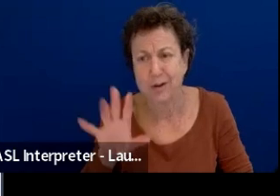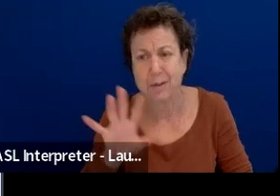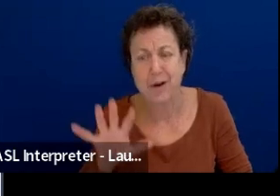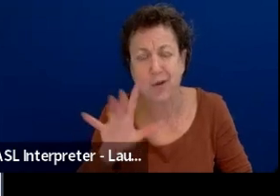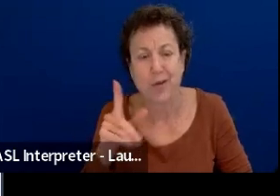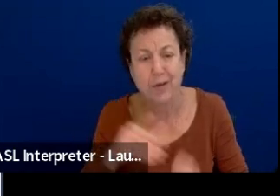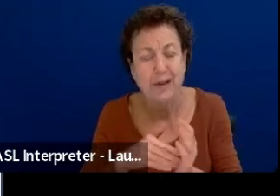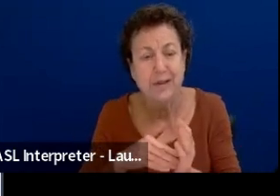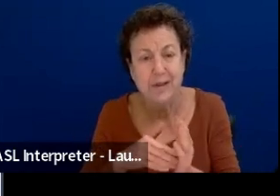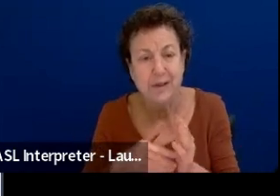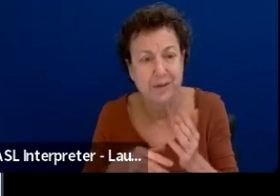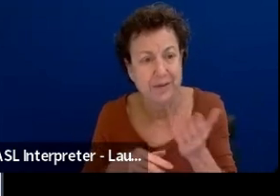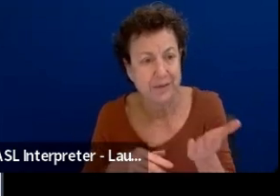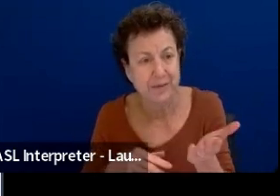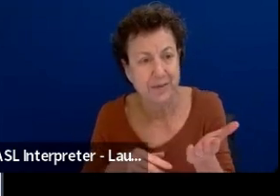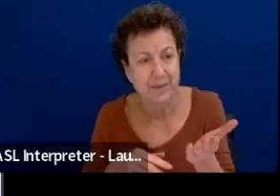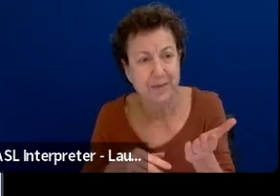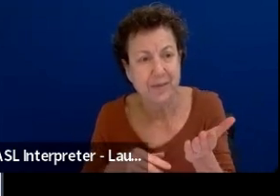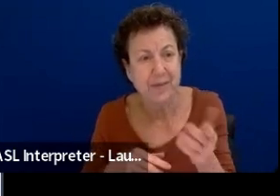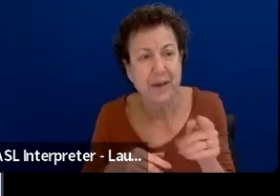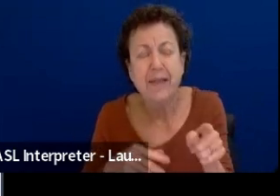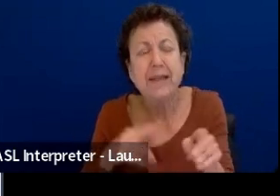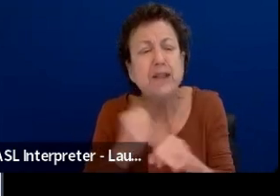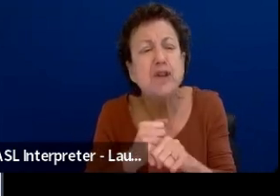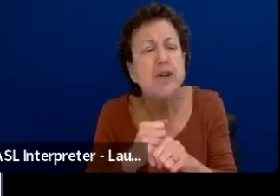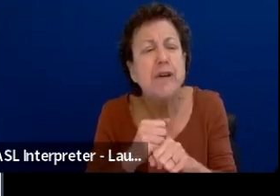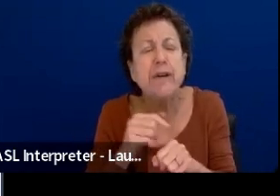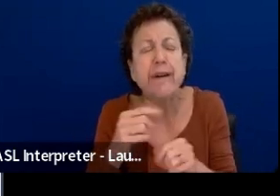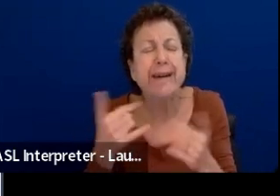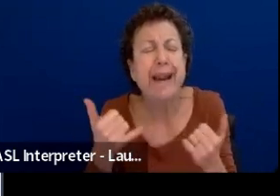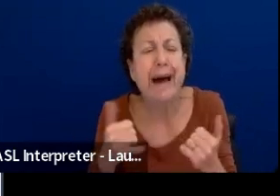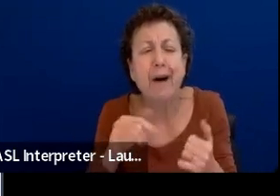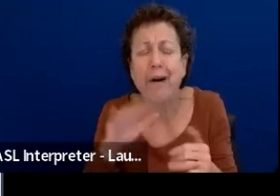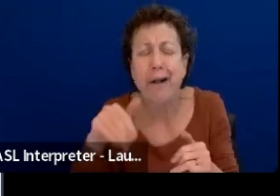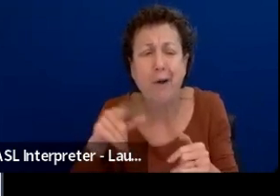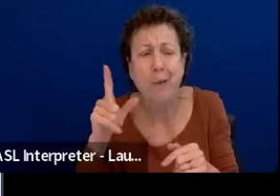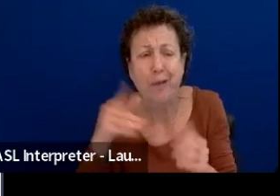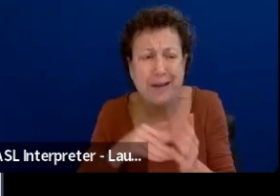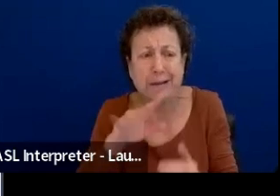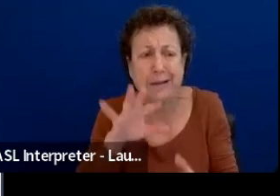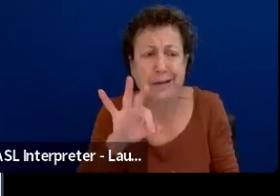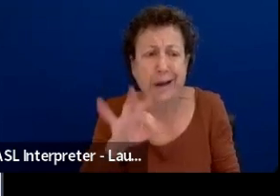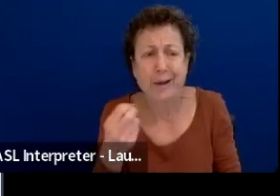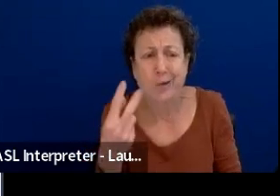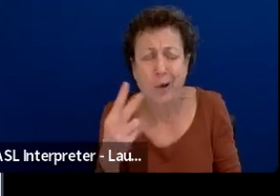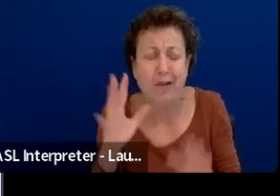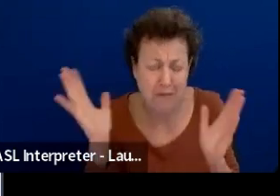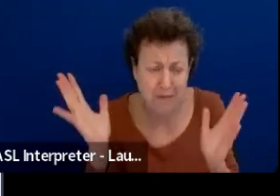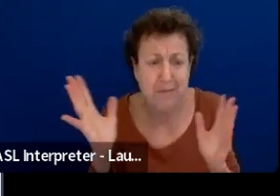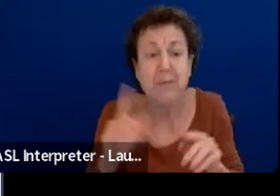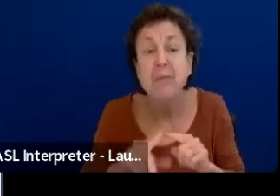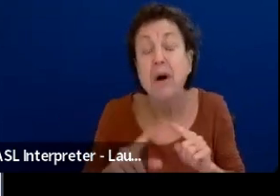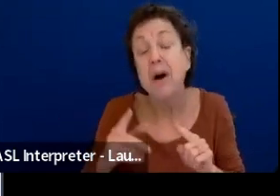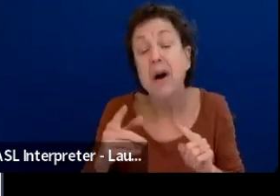system. You can see that it's a little bit less at the moment, and that is because